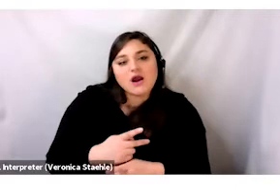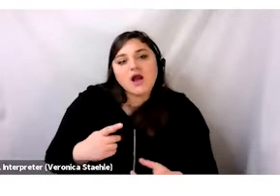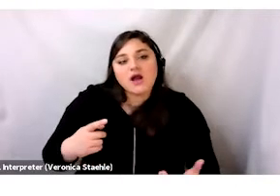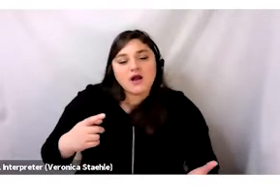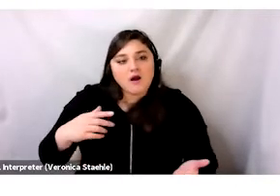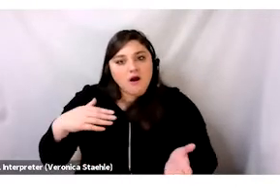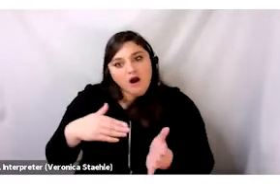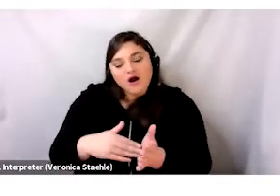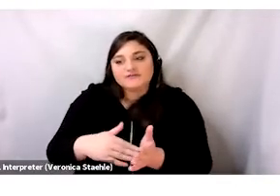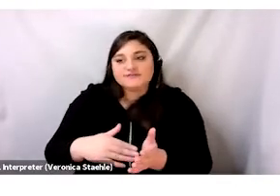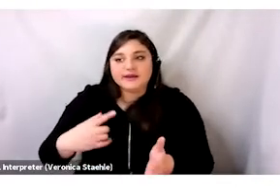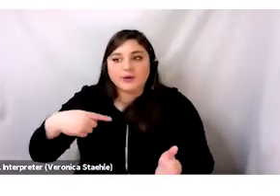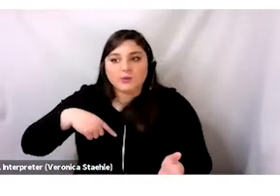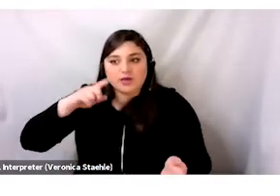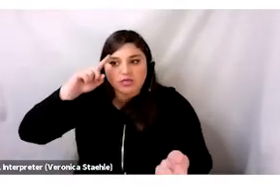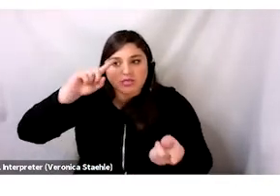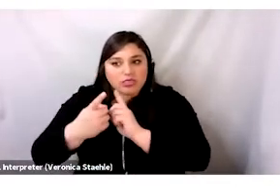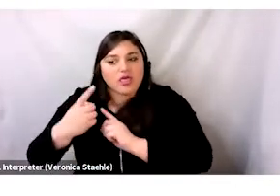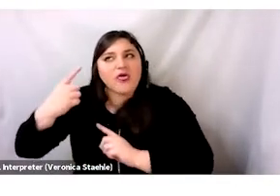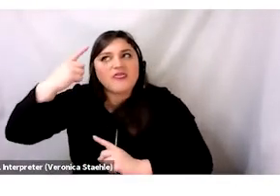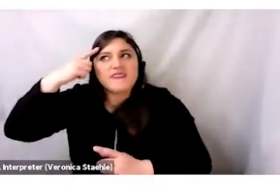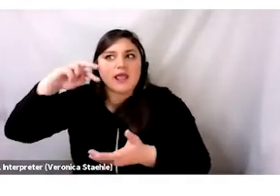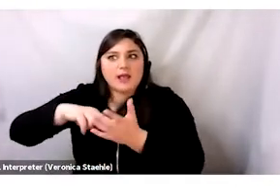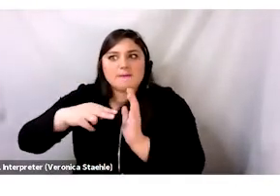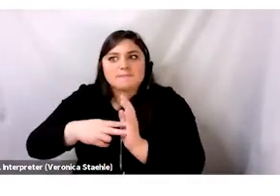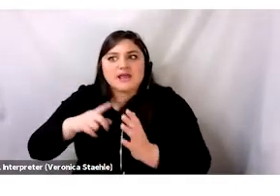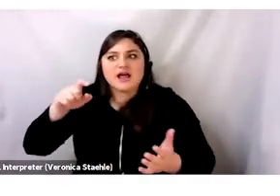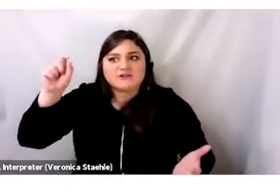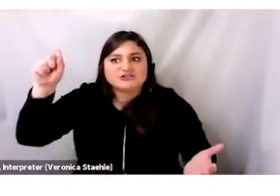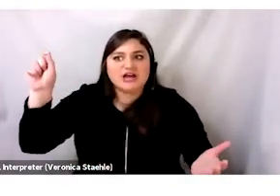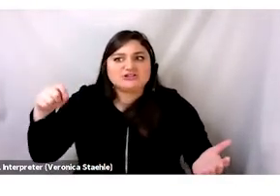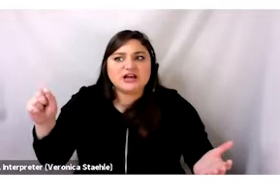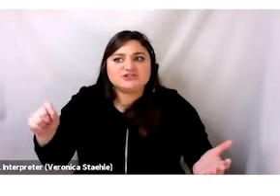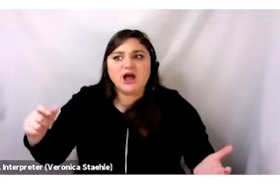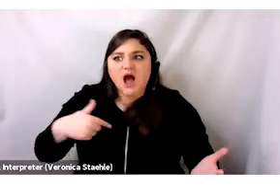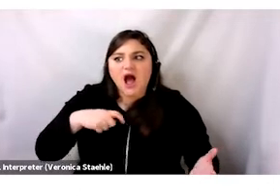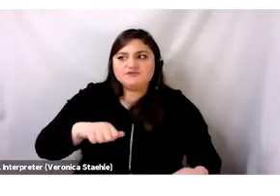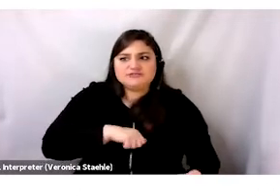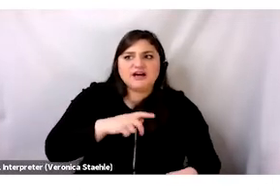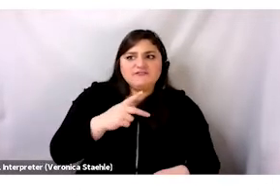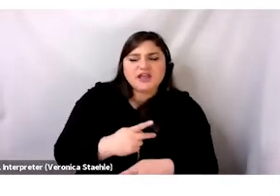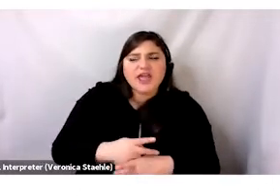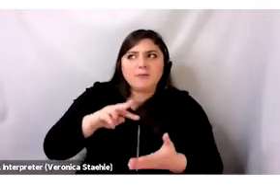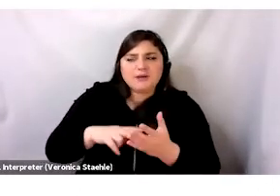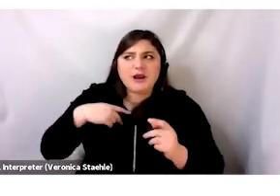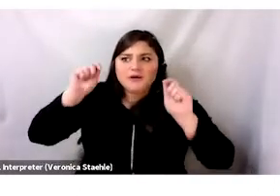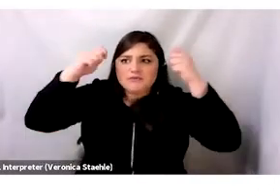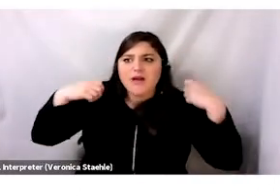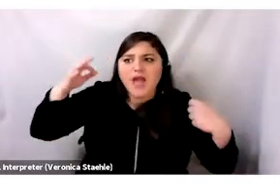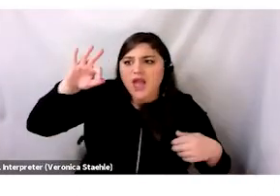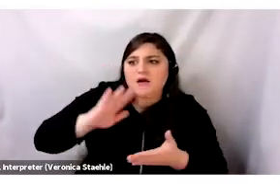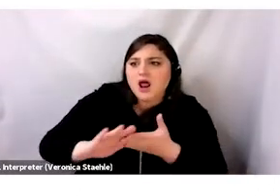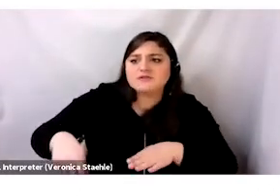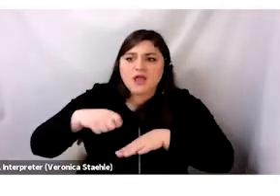self care, is this reflective thing that we have to check off like a duty on our checklist. But I think